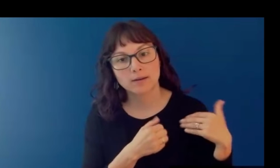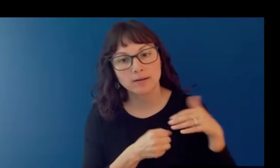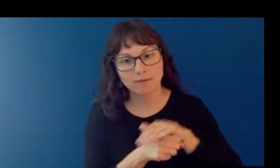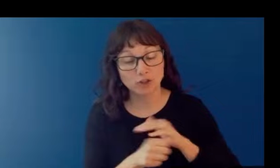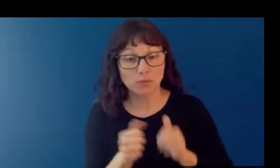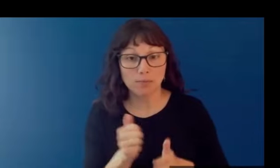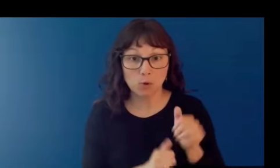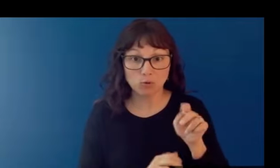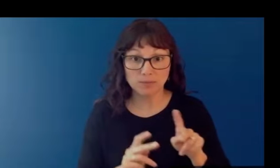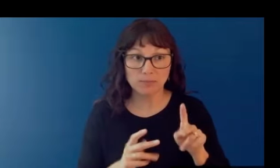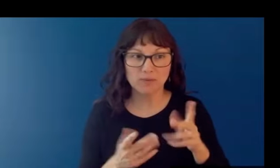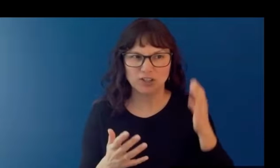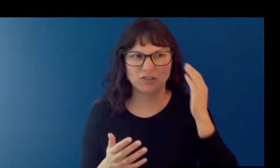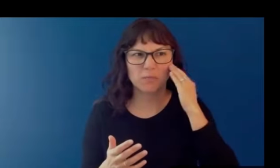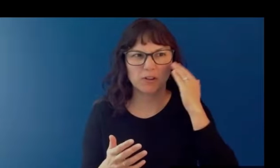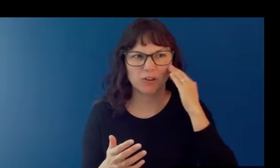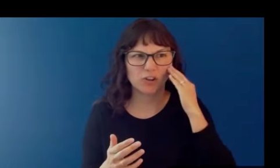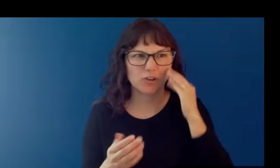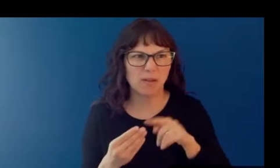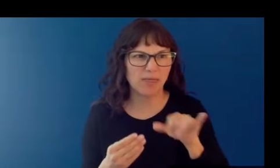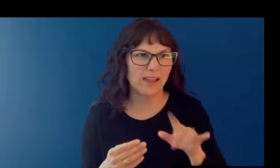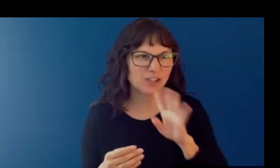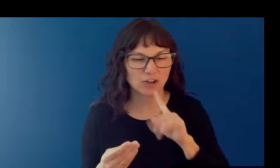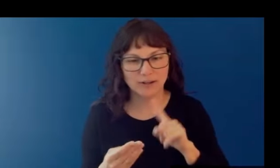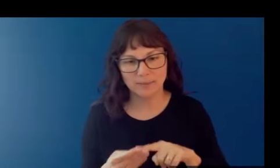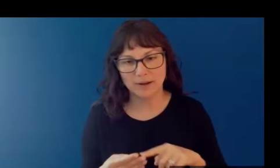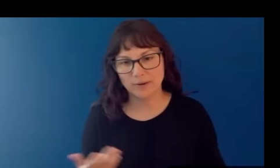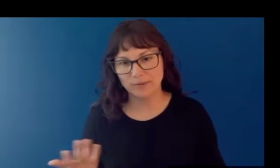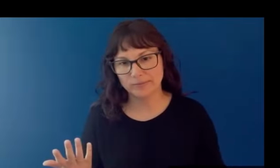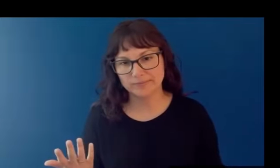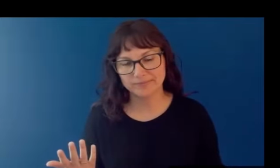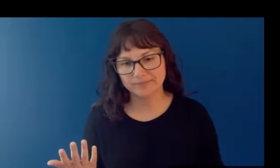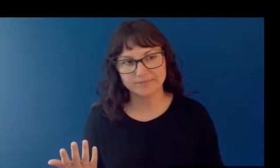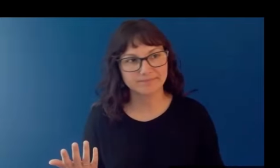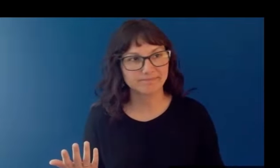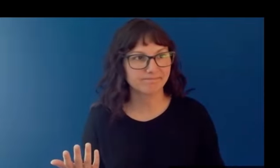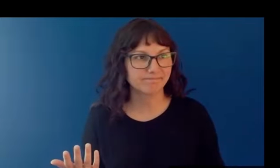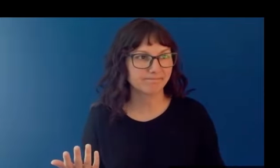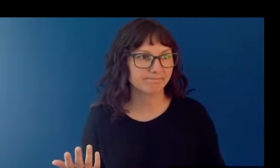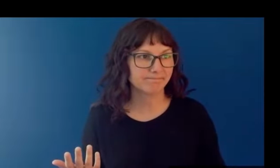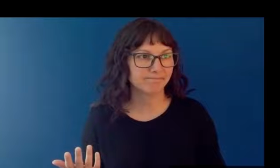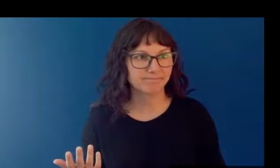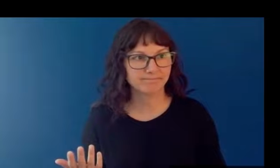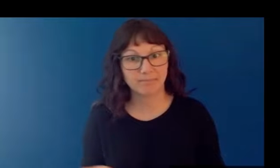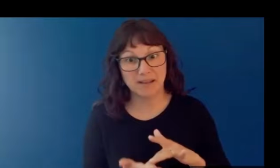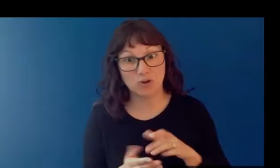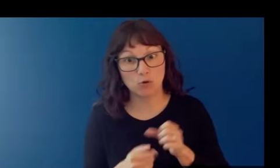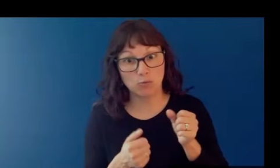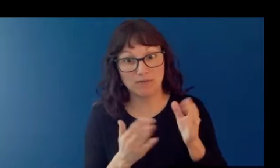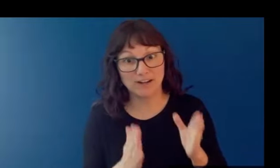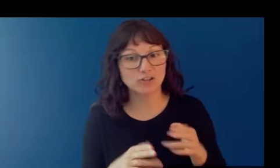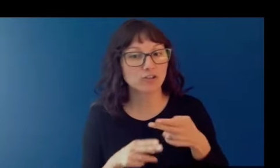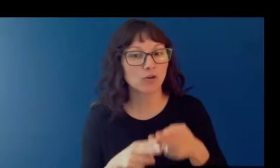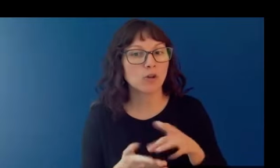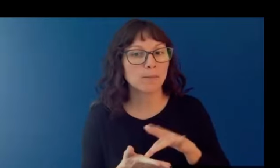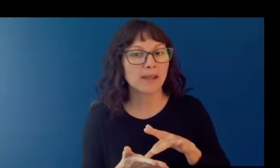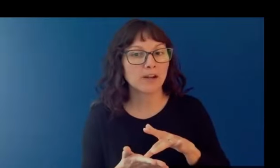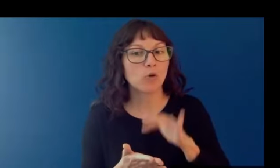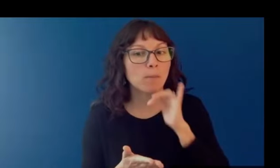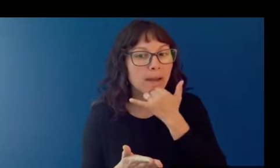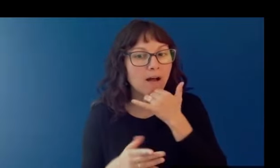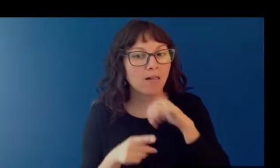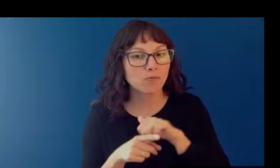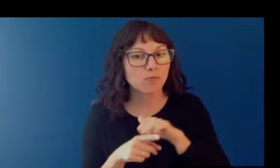Most people are familiar with it when you're talking about medical providers, and that's called medical malpractice